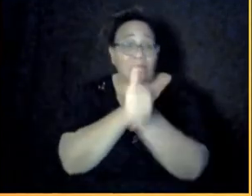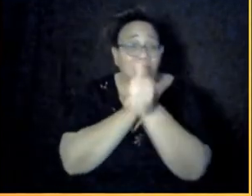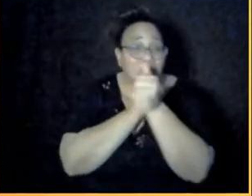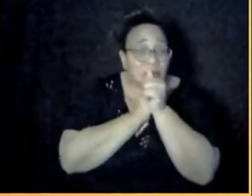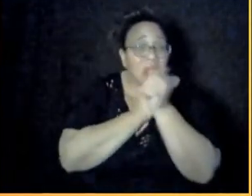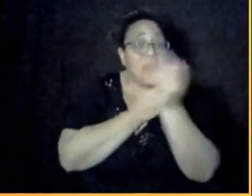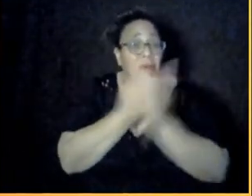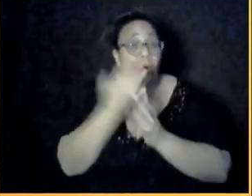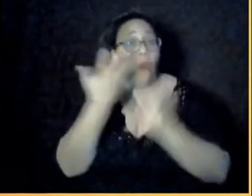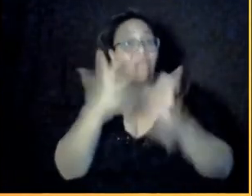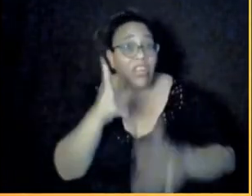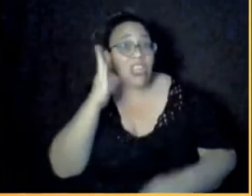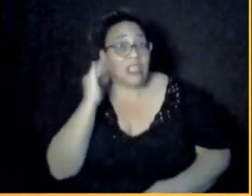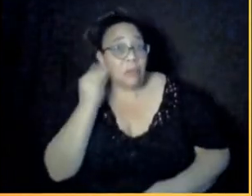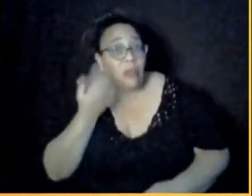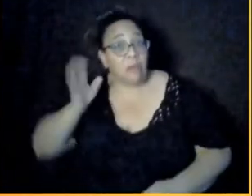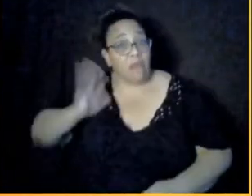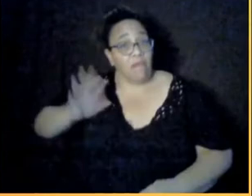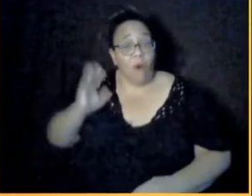know, just